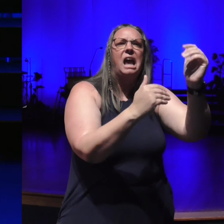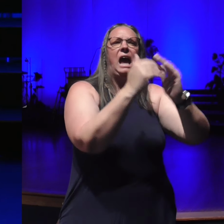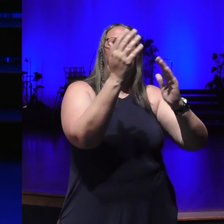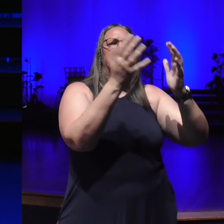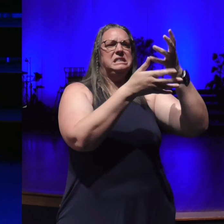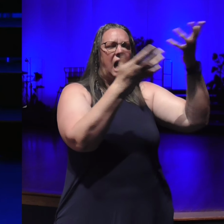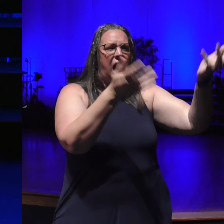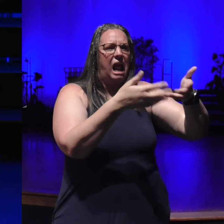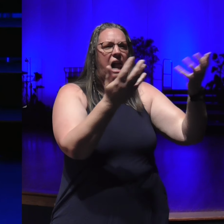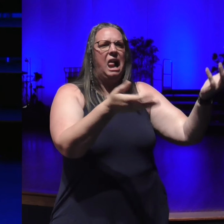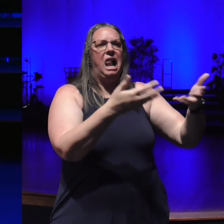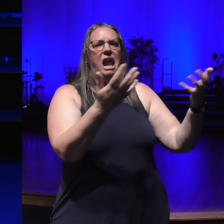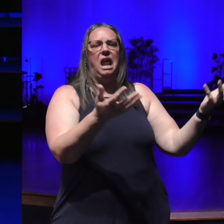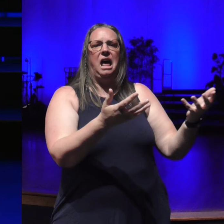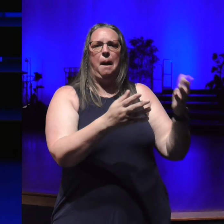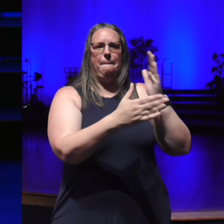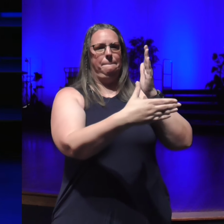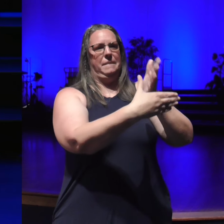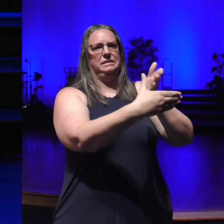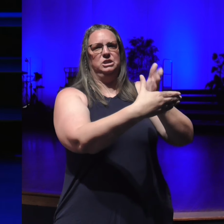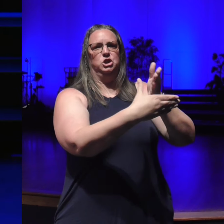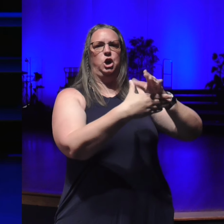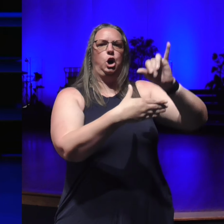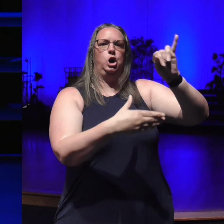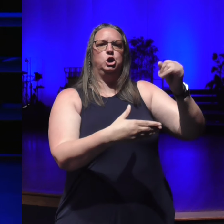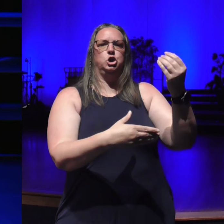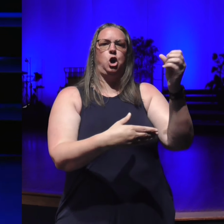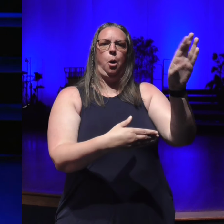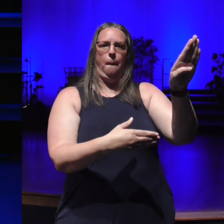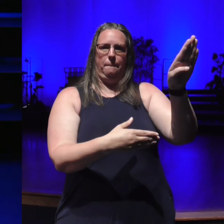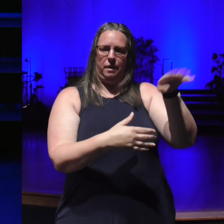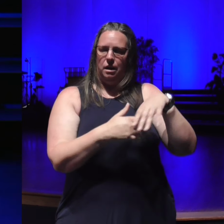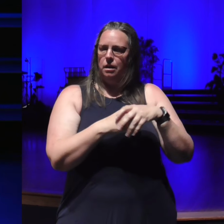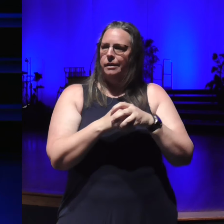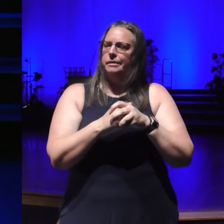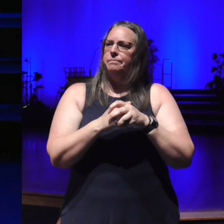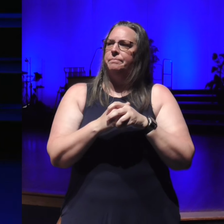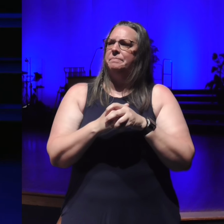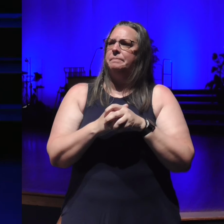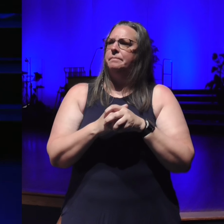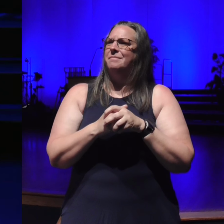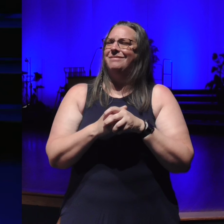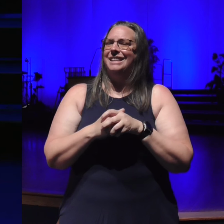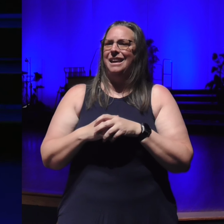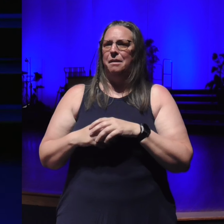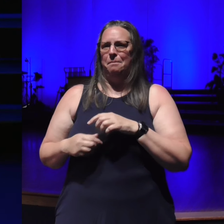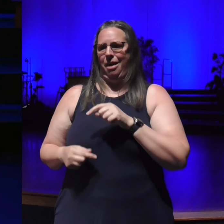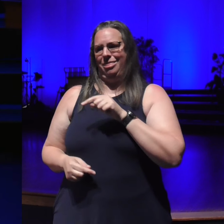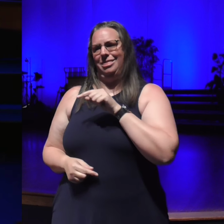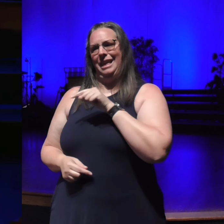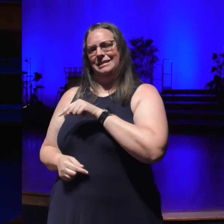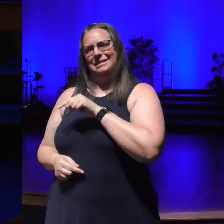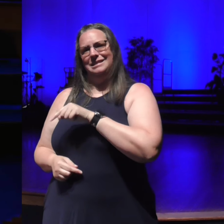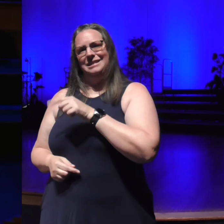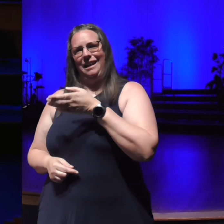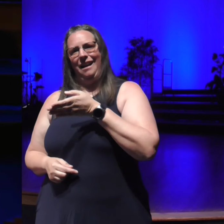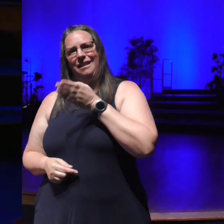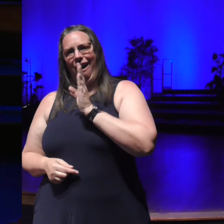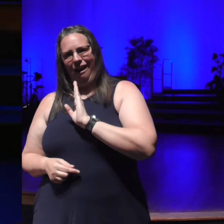Before this Christ presence brings us this true God that's always there, of infinite